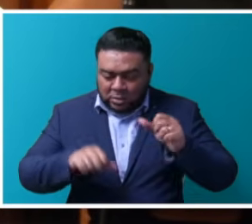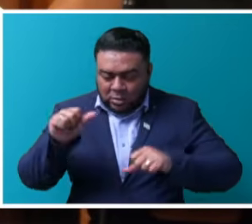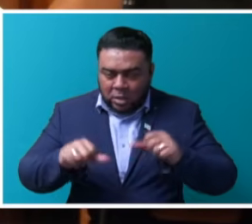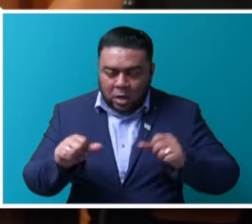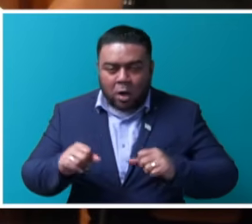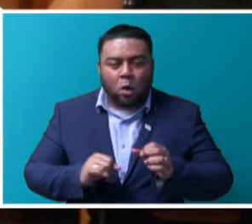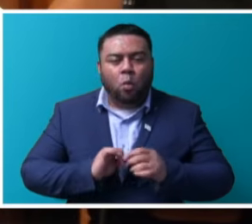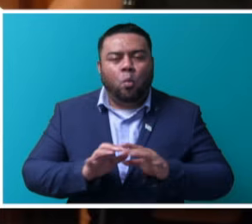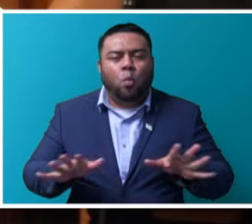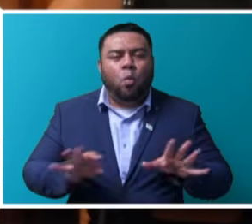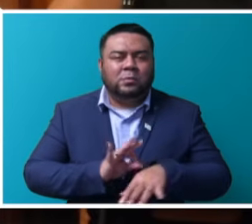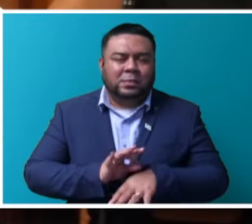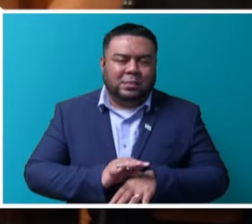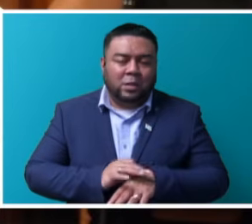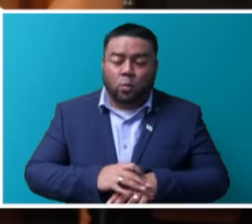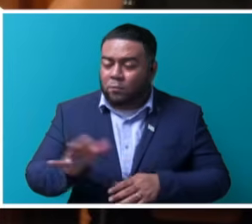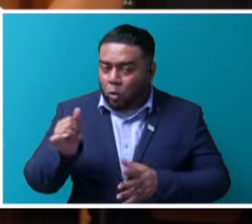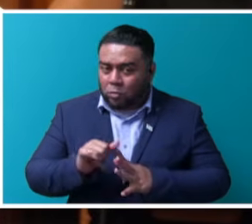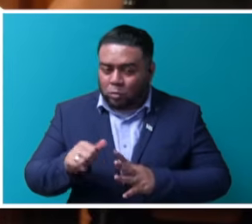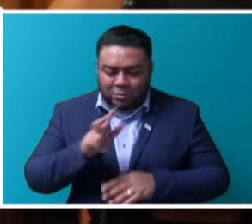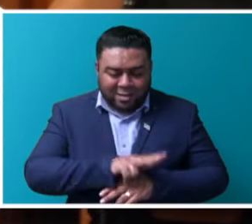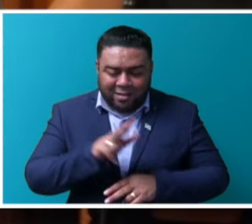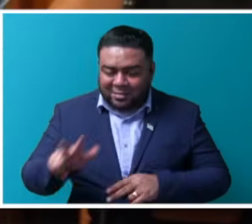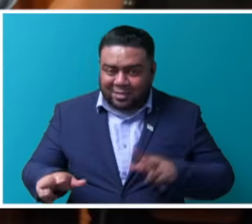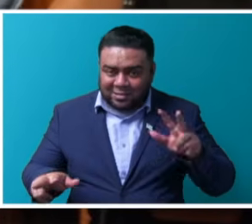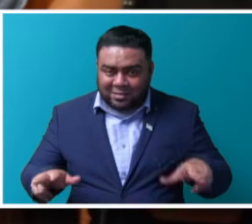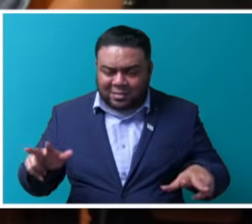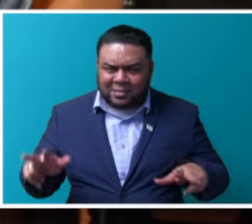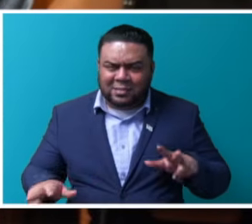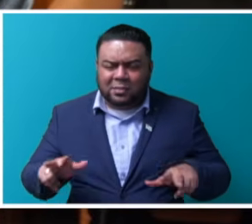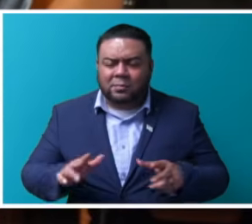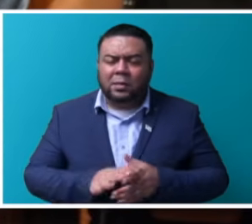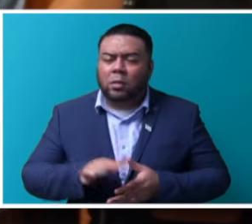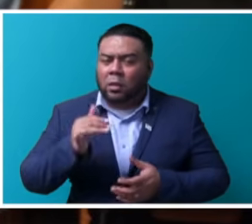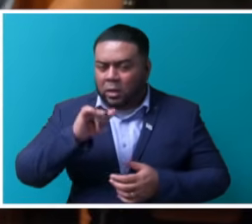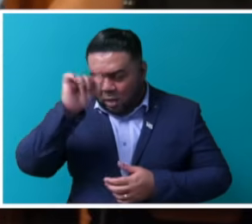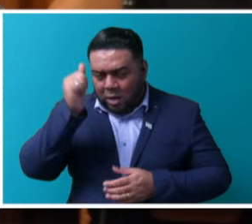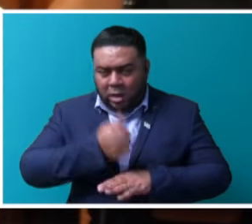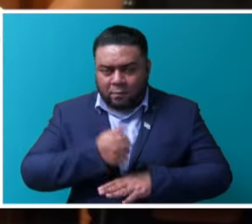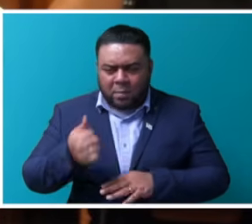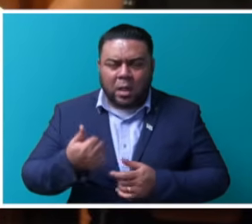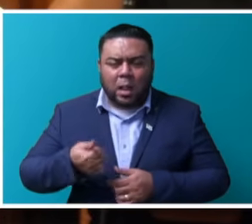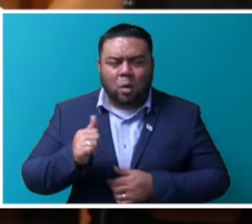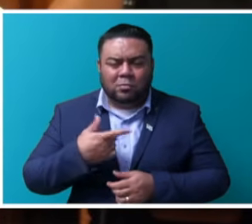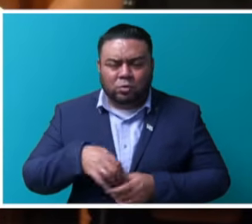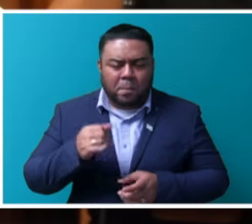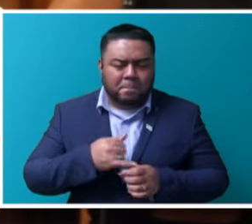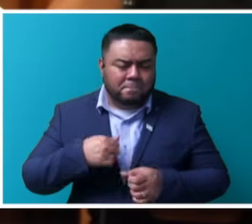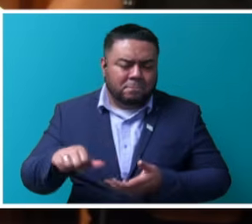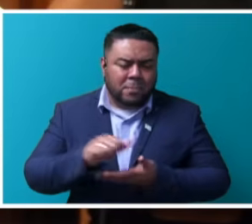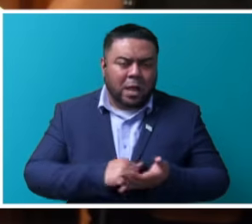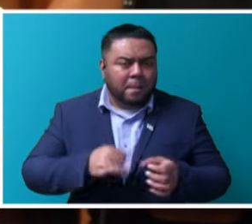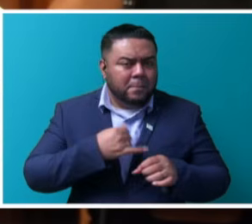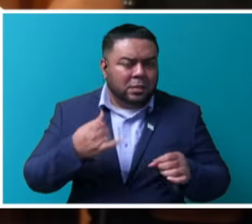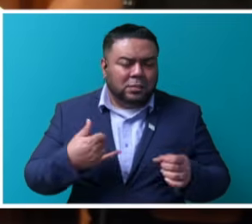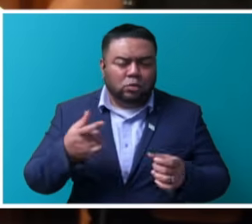the hospitals. We have also signed an agreement with the Indian Pharmacopoeia Commission to allow us to buy medicinal drugs from India in the